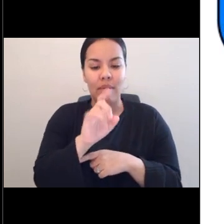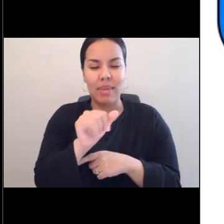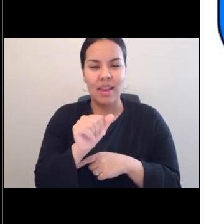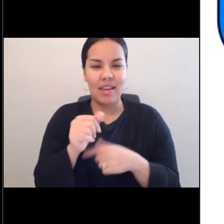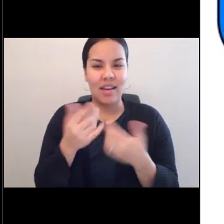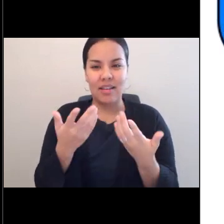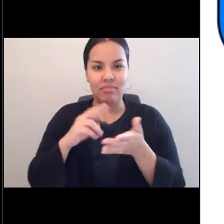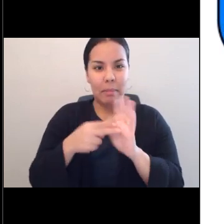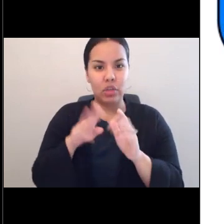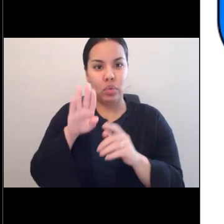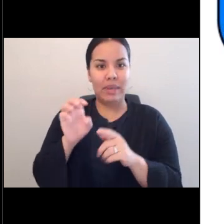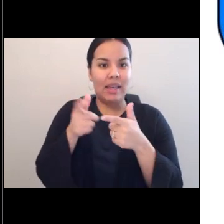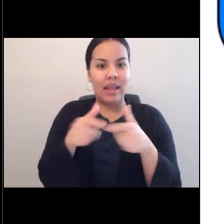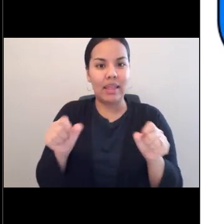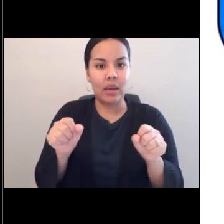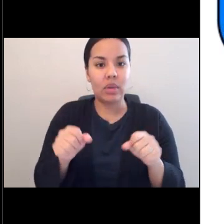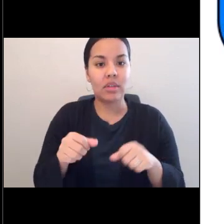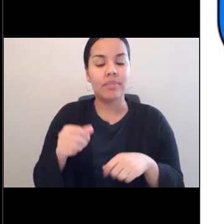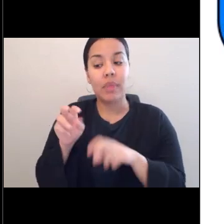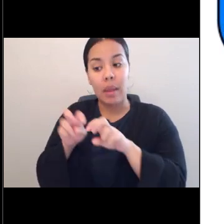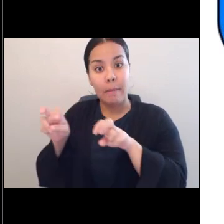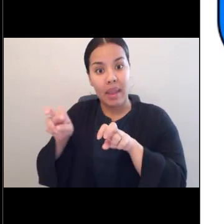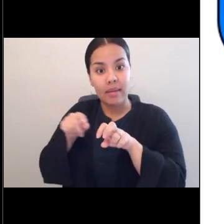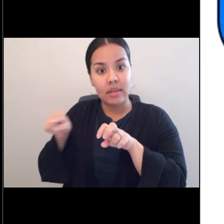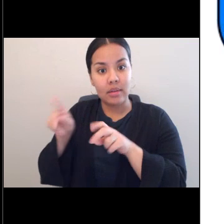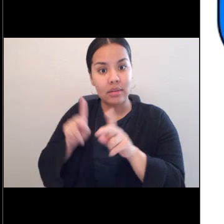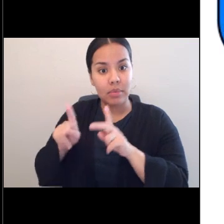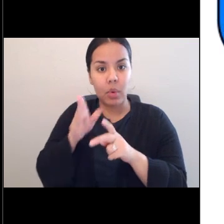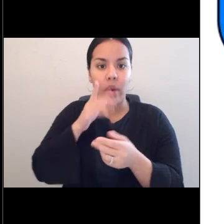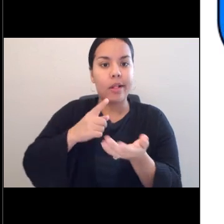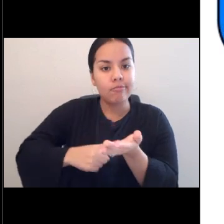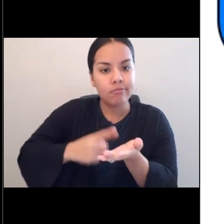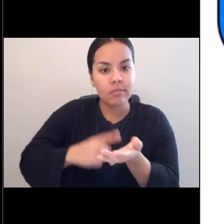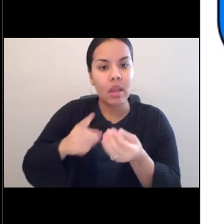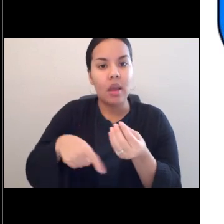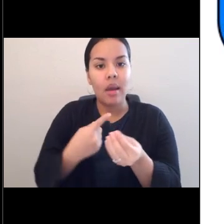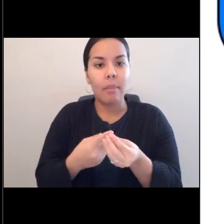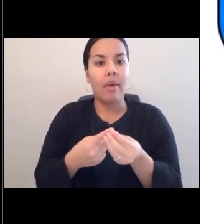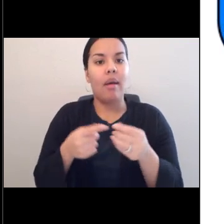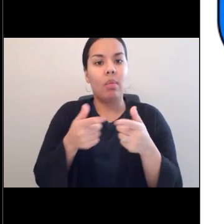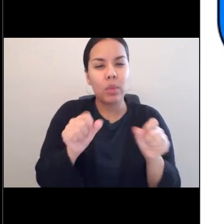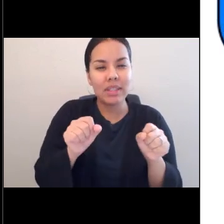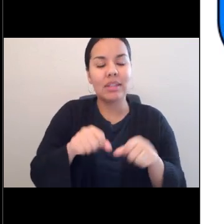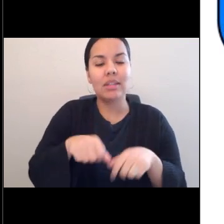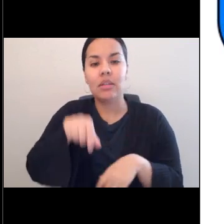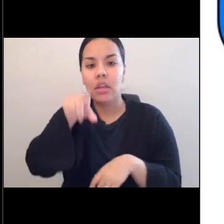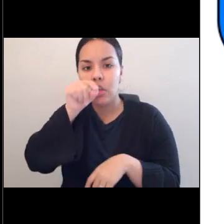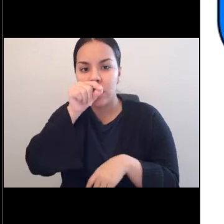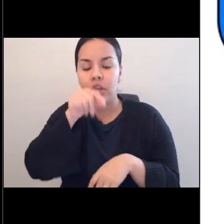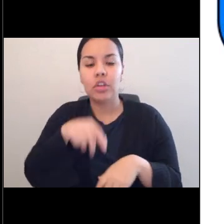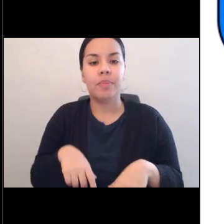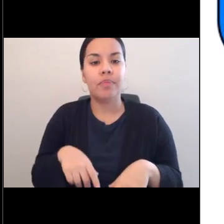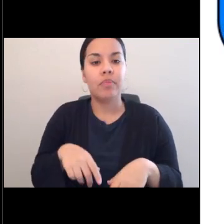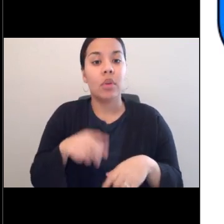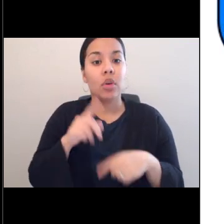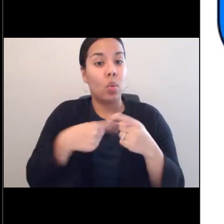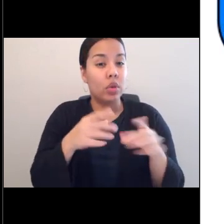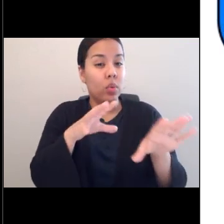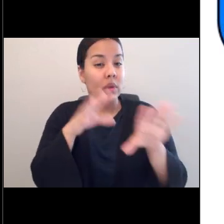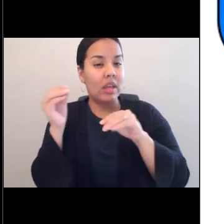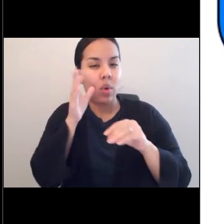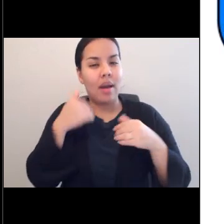brief introduction to social media with a particular focus on Linguist Twitter. You'll come away from this webinar with an overview of some